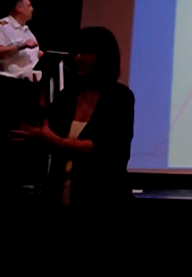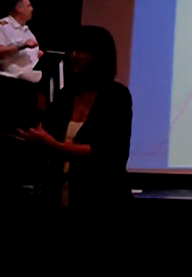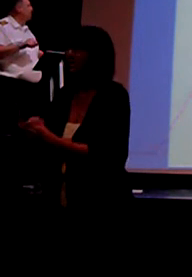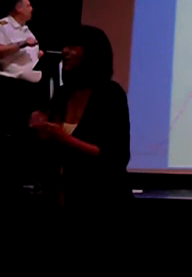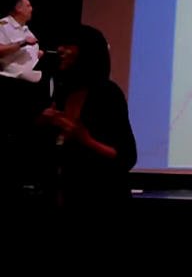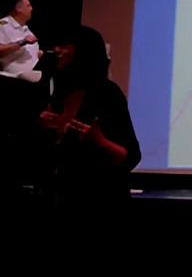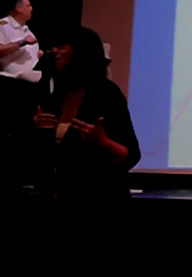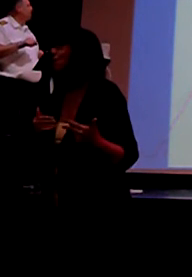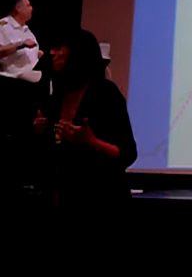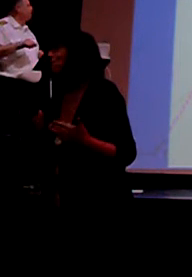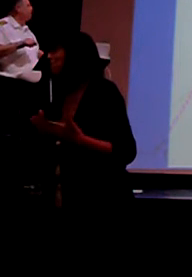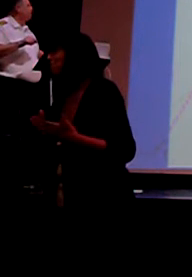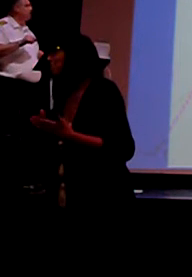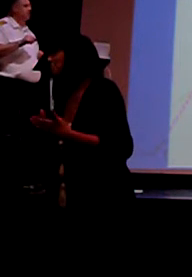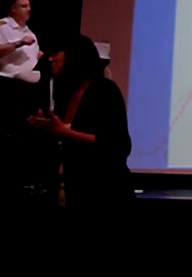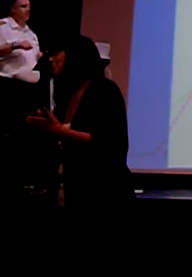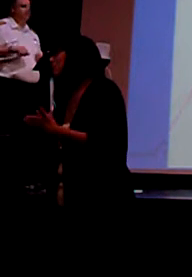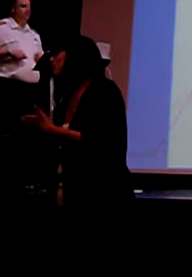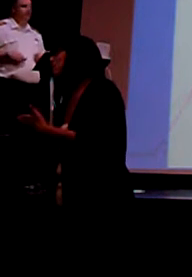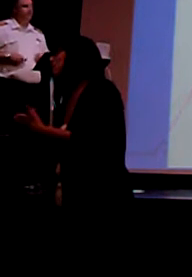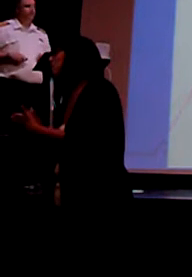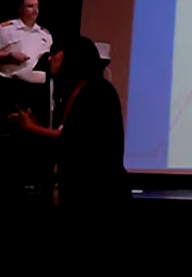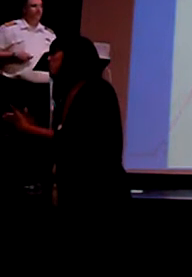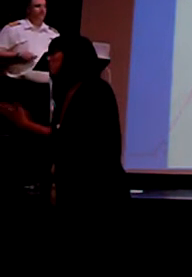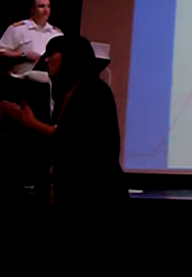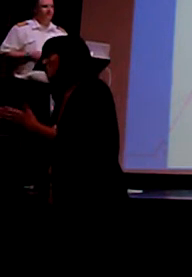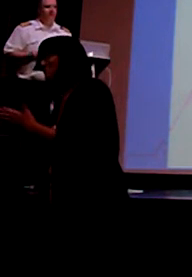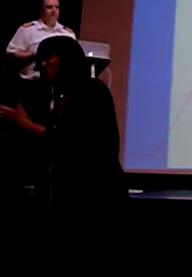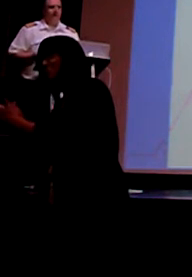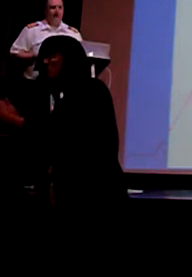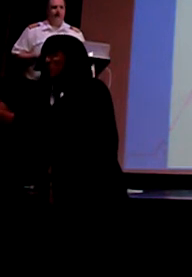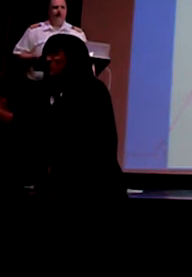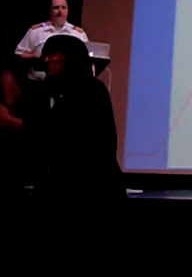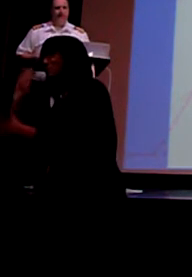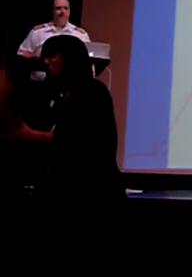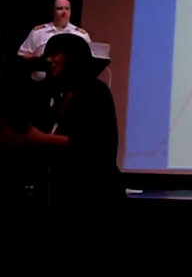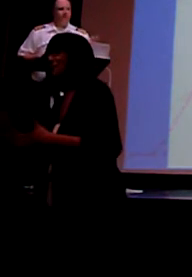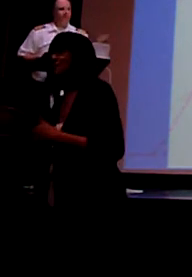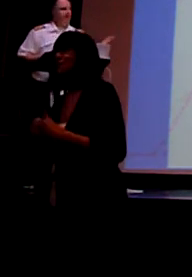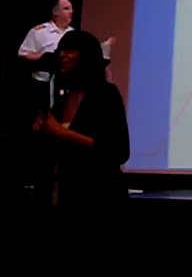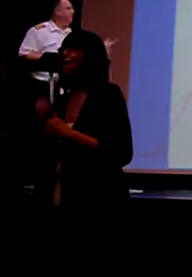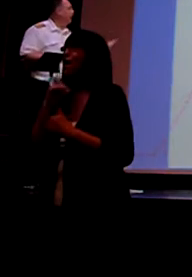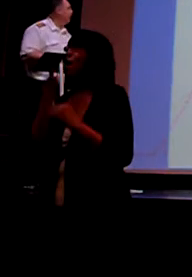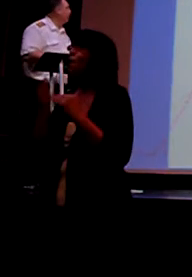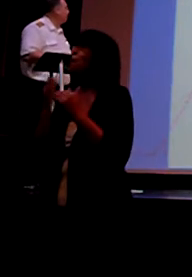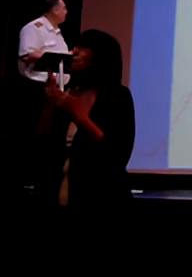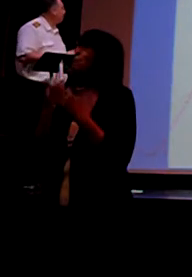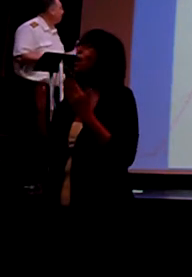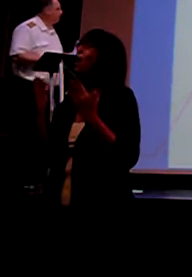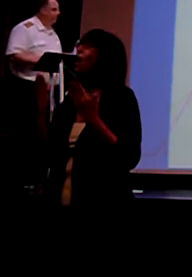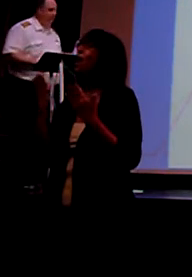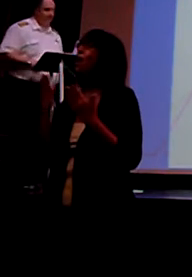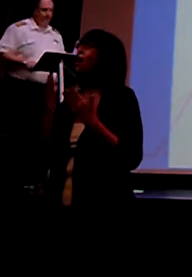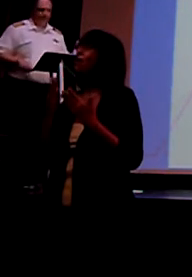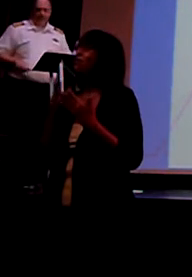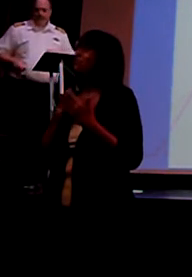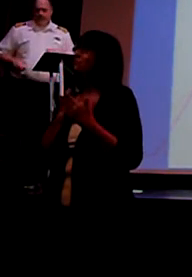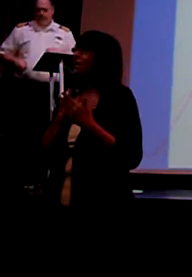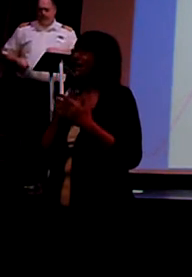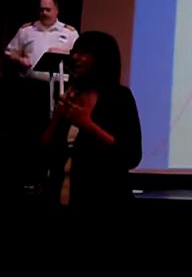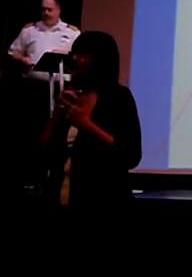are driving the ship out through the channel there. And it's also about a mile long.